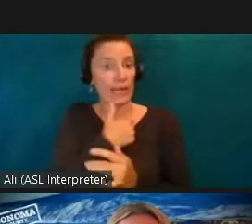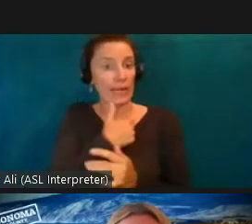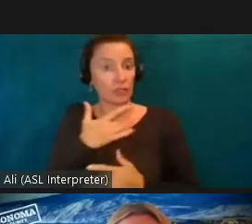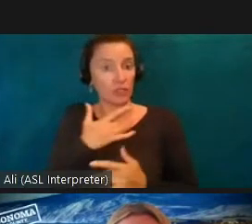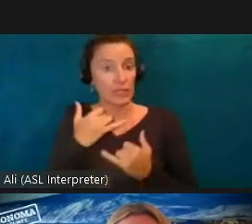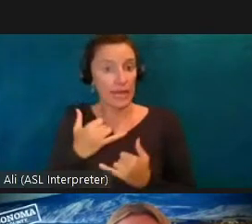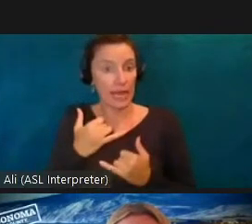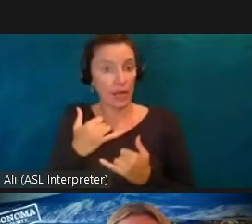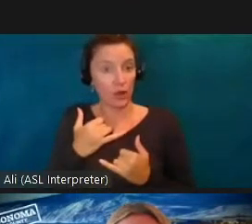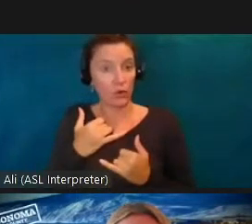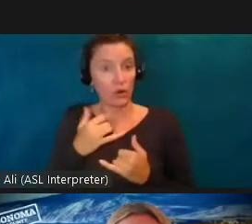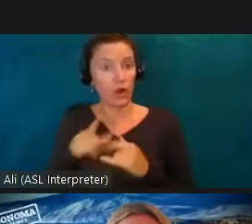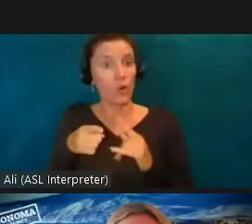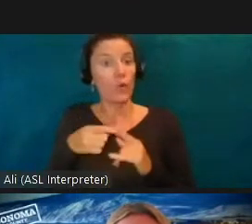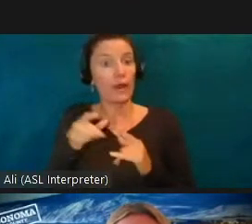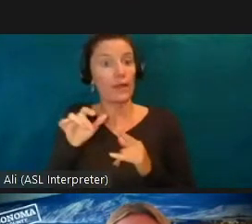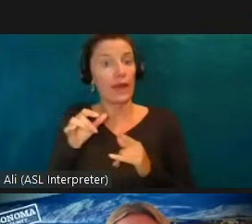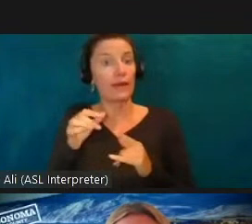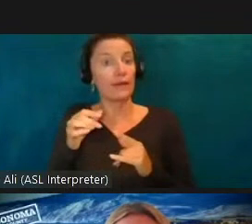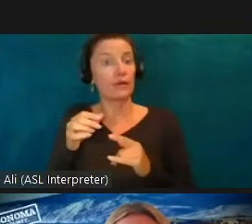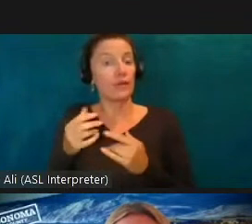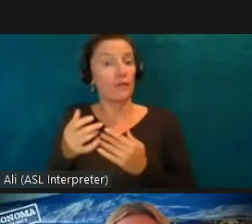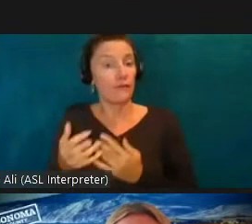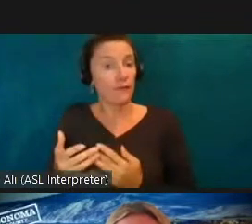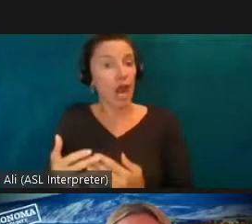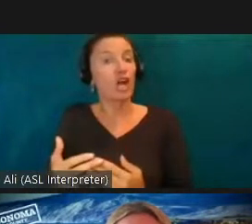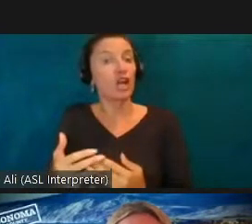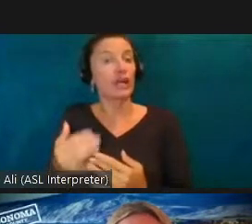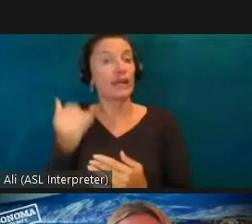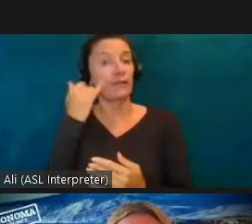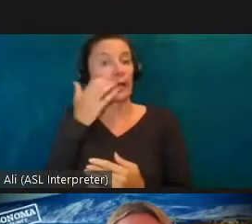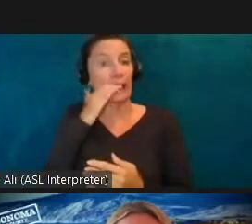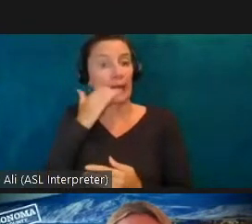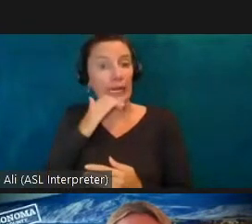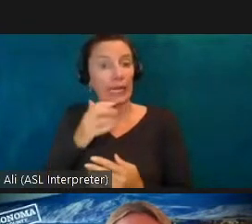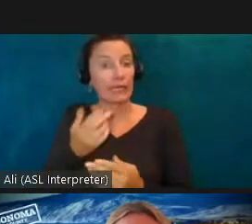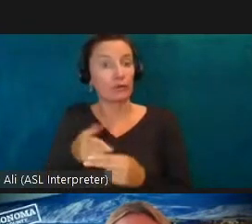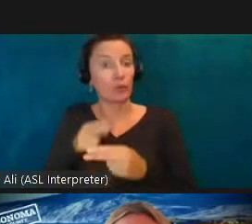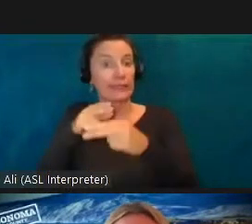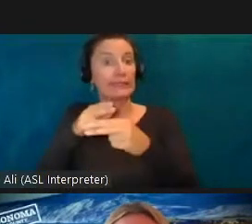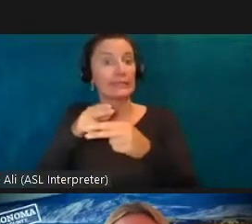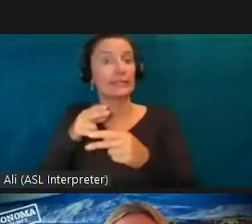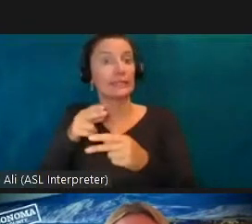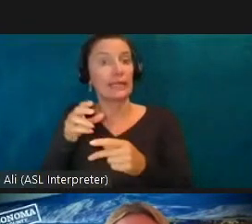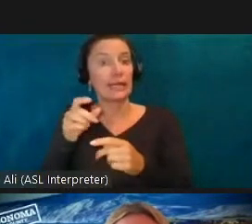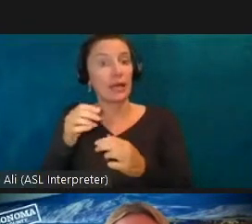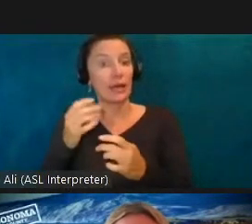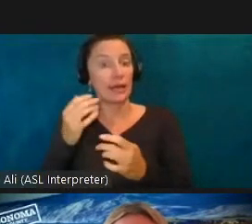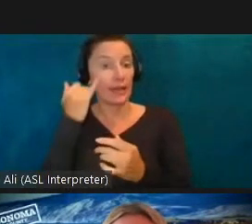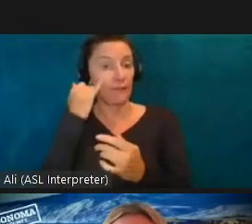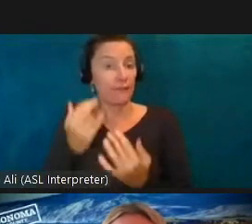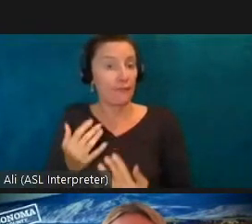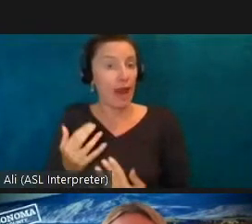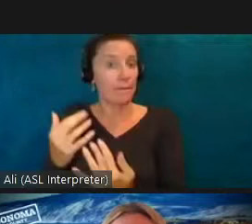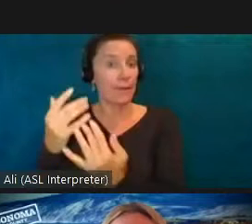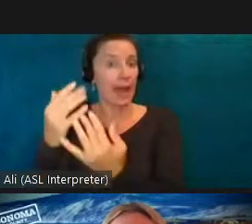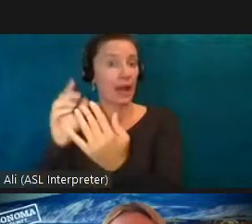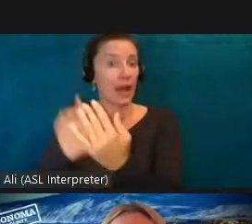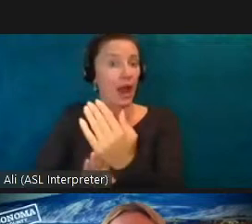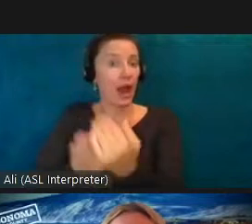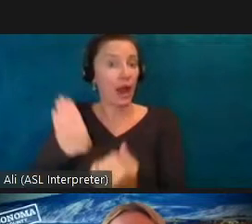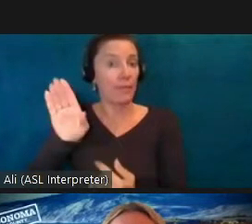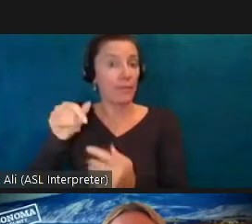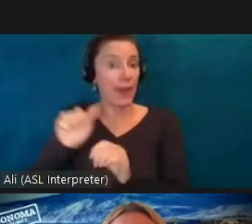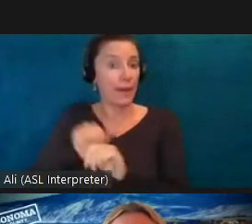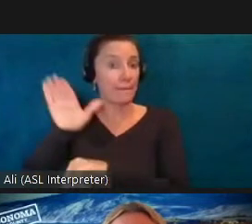slope, there may generate enough heat to get up into the canopies and have a running crown fire back at the top of the mountain due to that steep country